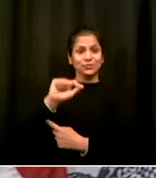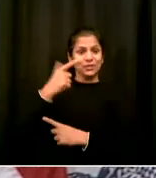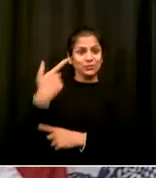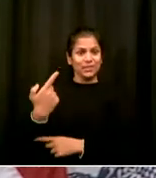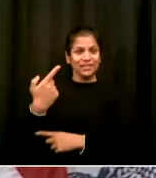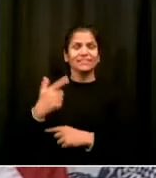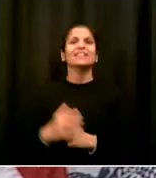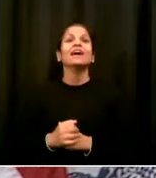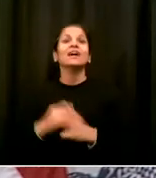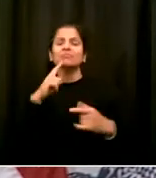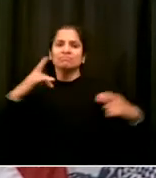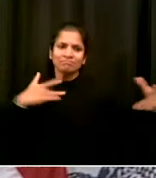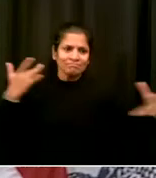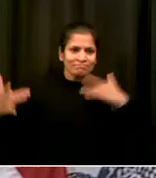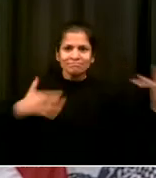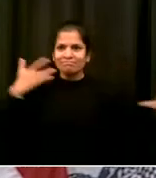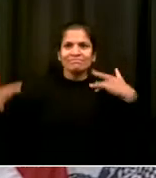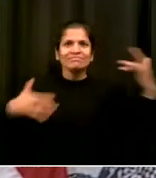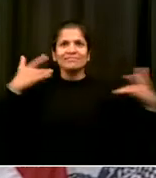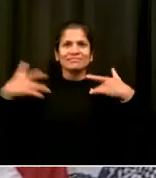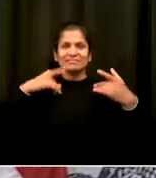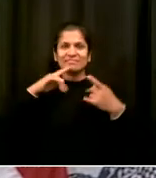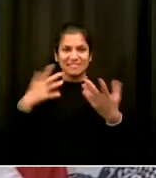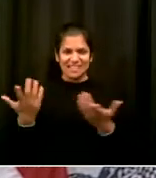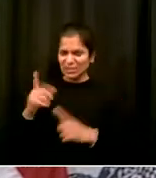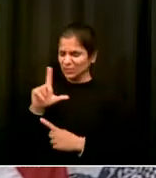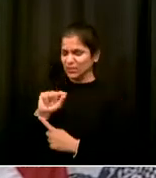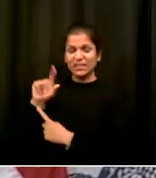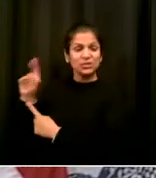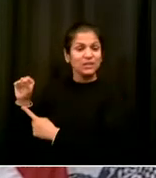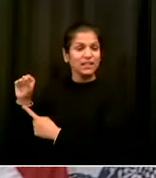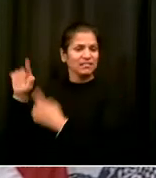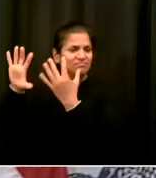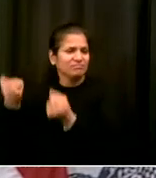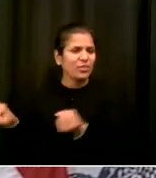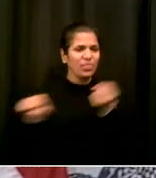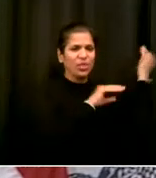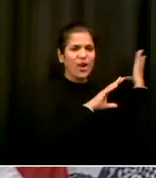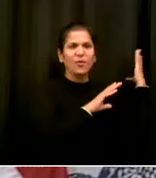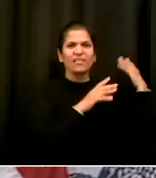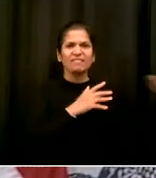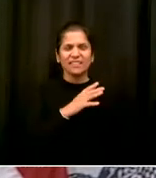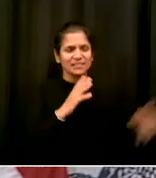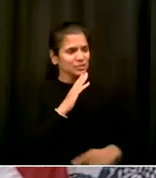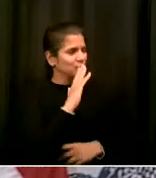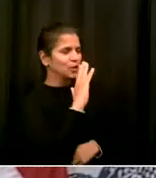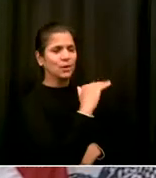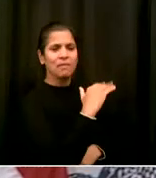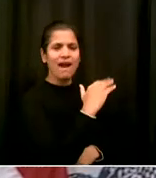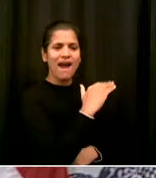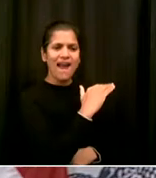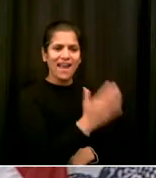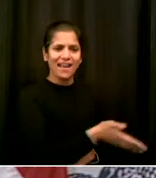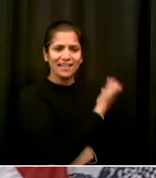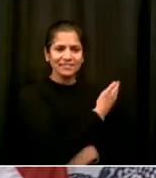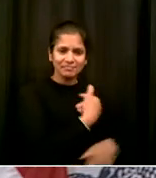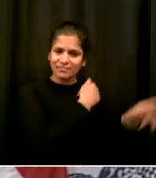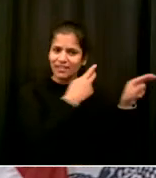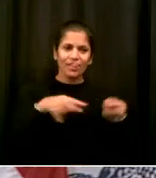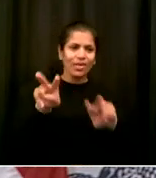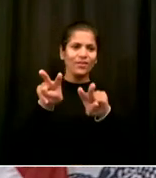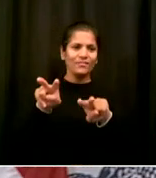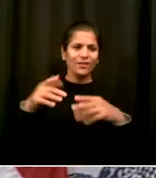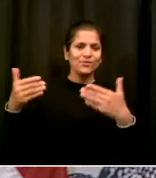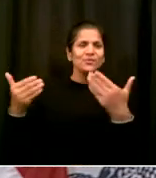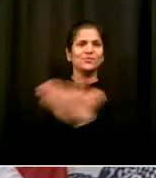kick 2020 out the door. And I just am feeling totally energized that the new year is going to be here and